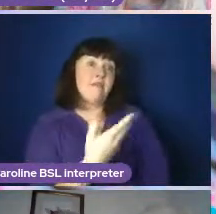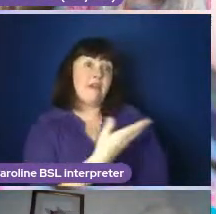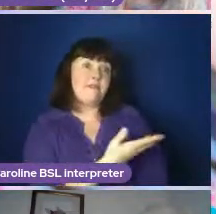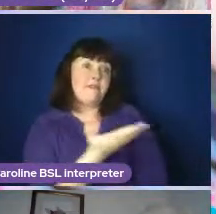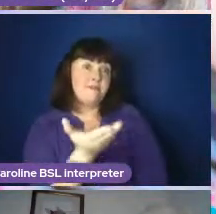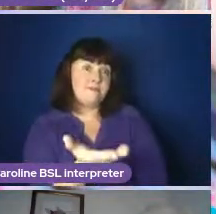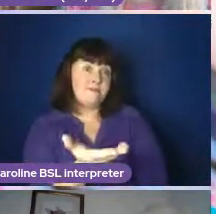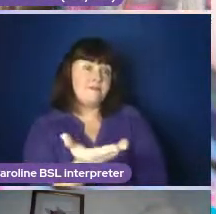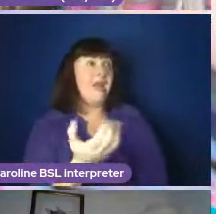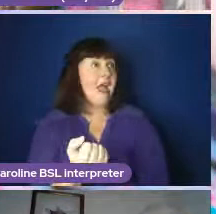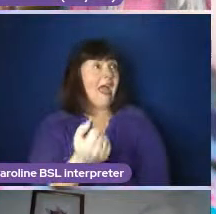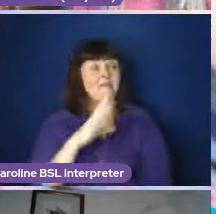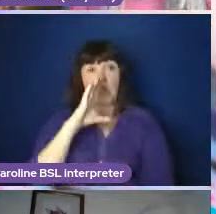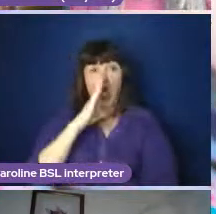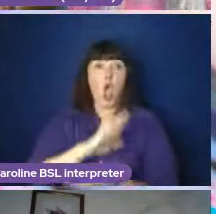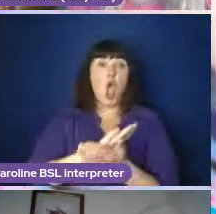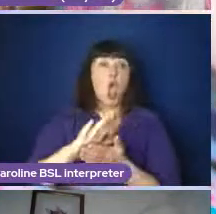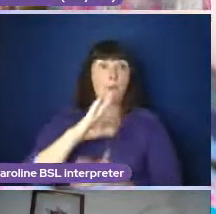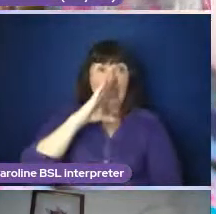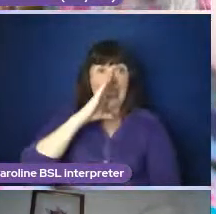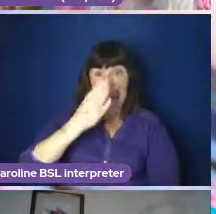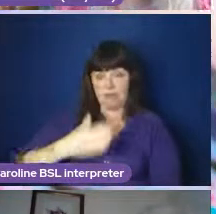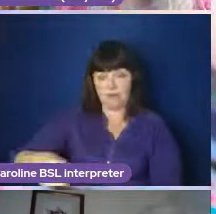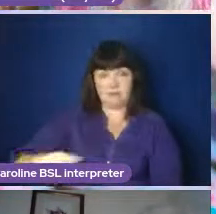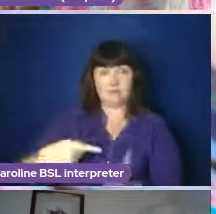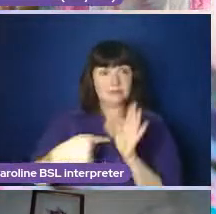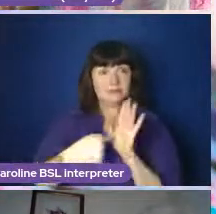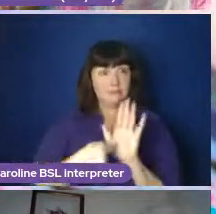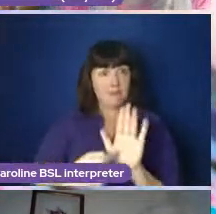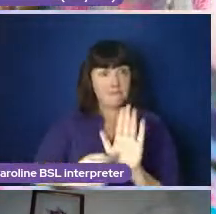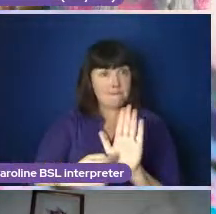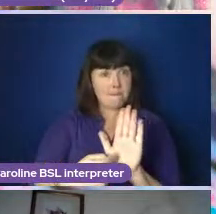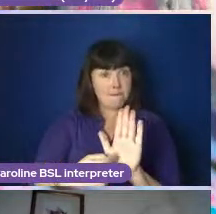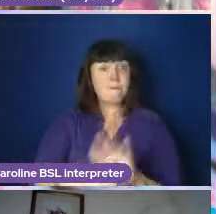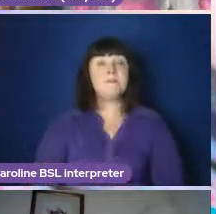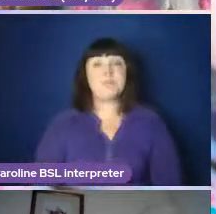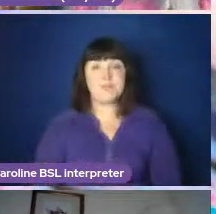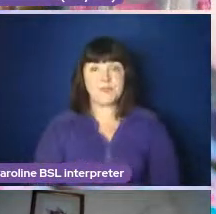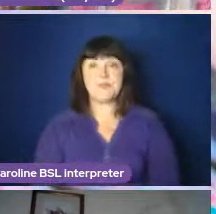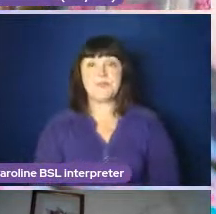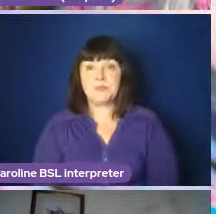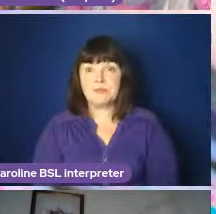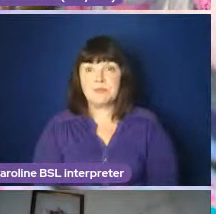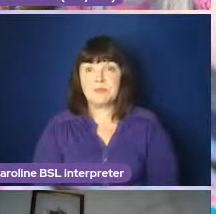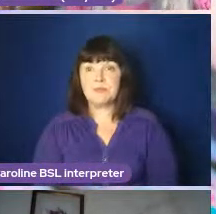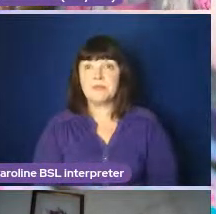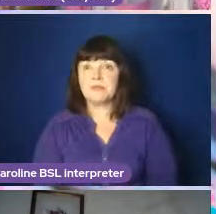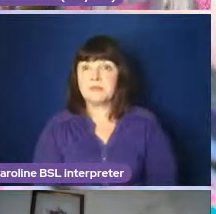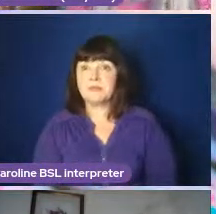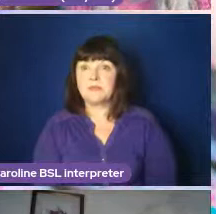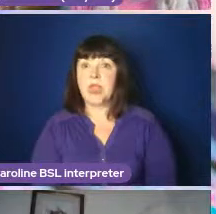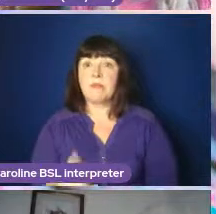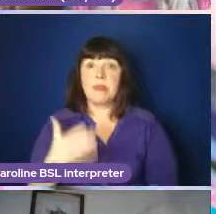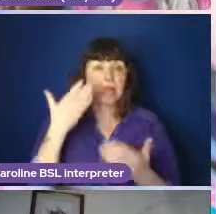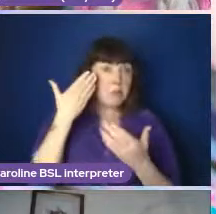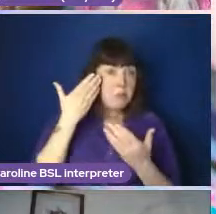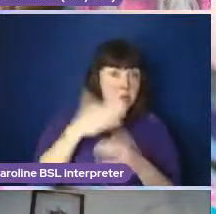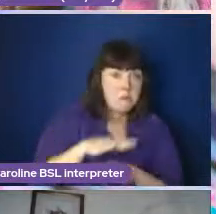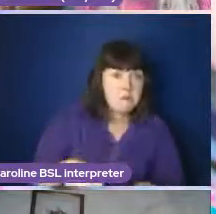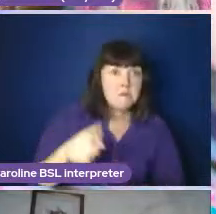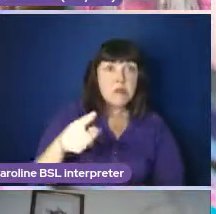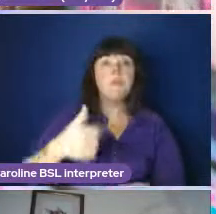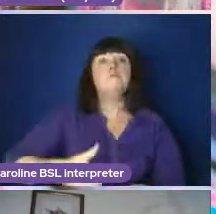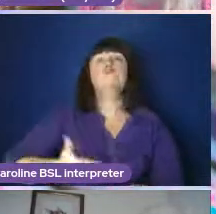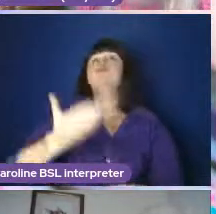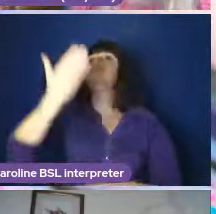actually. Oh, brilliant! Some of you might not have known this, but I ran a little project a while back during lockdown called